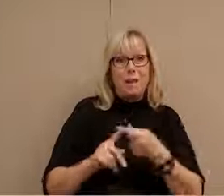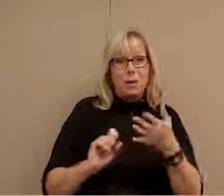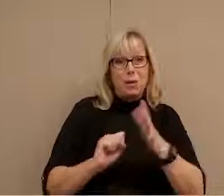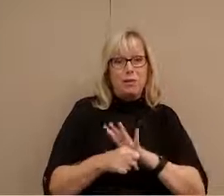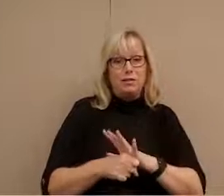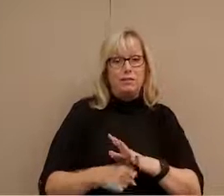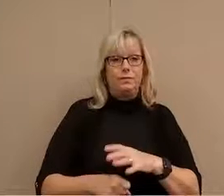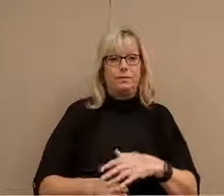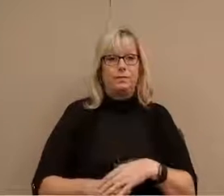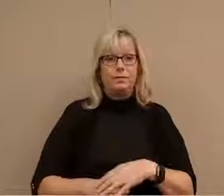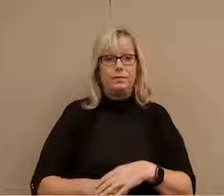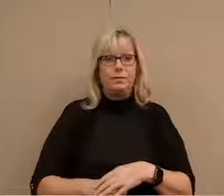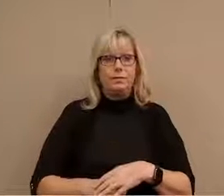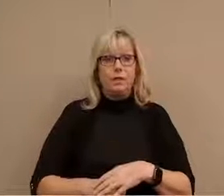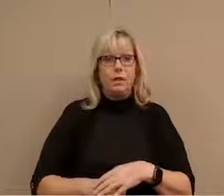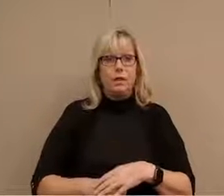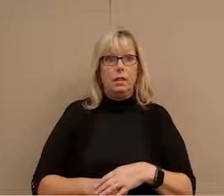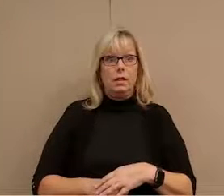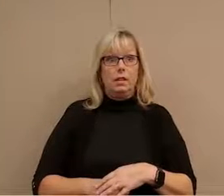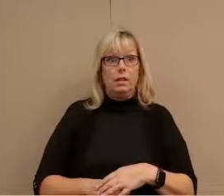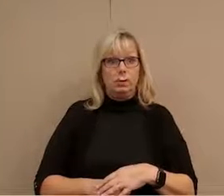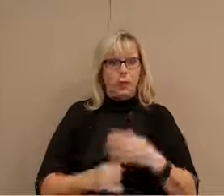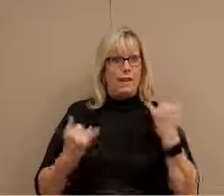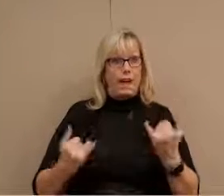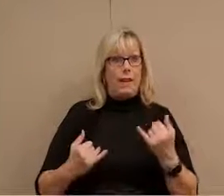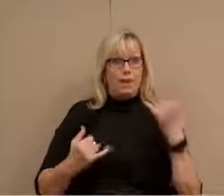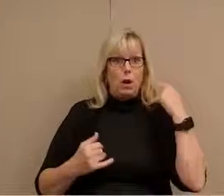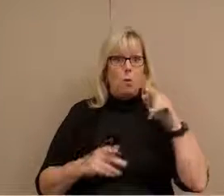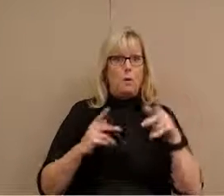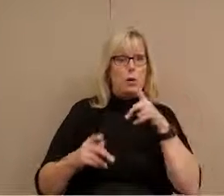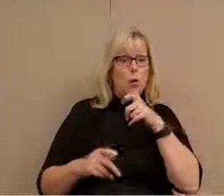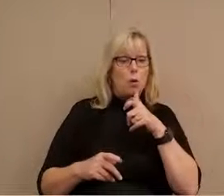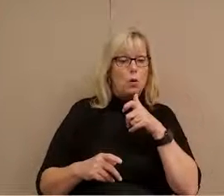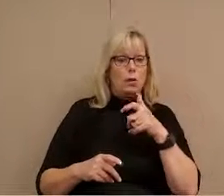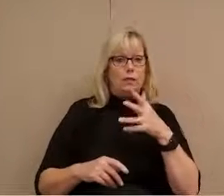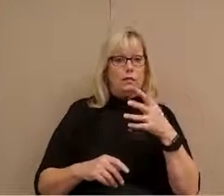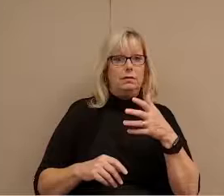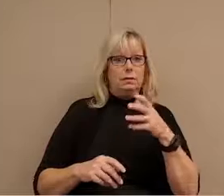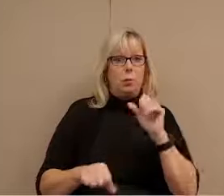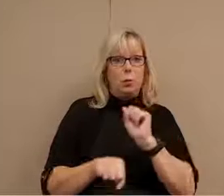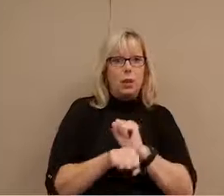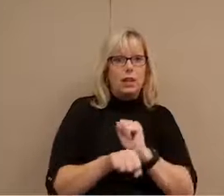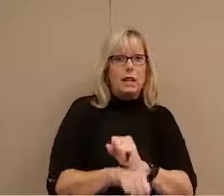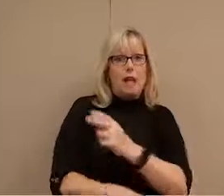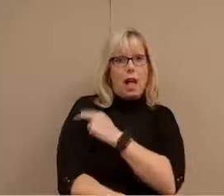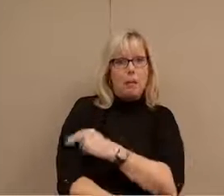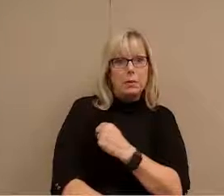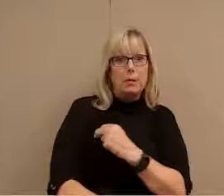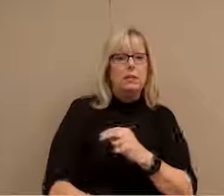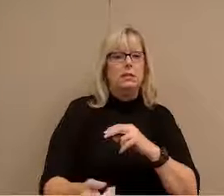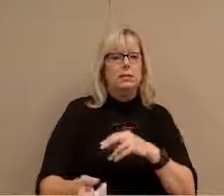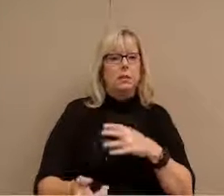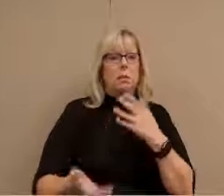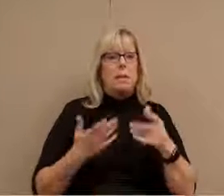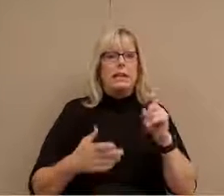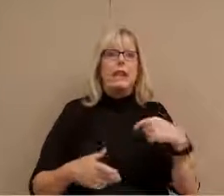making a personal plea here. It buys time for healthcare, quite honestly, between surges. And for healthcare workers to get a break,